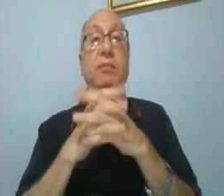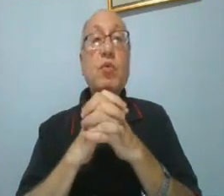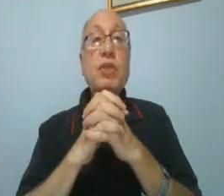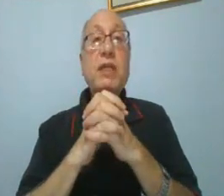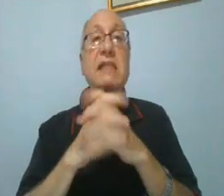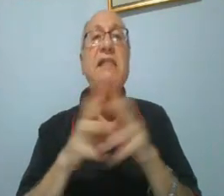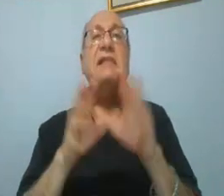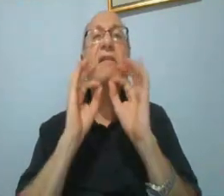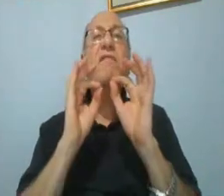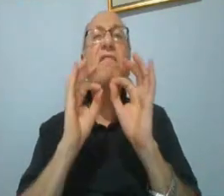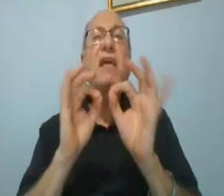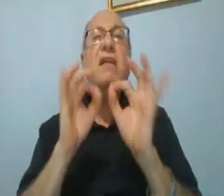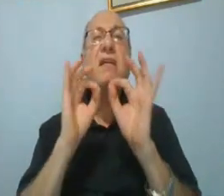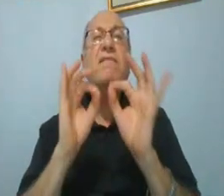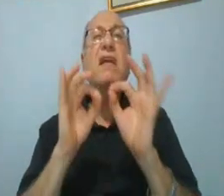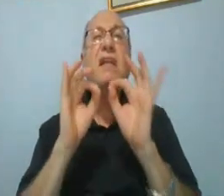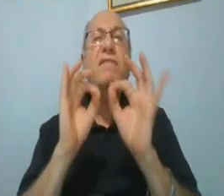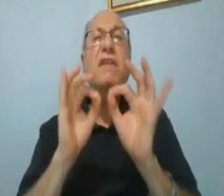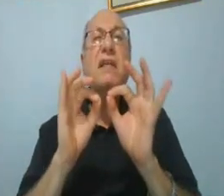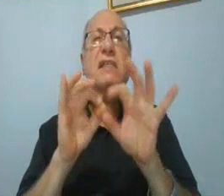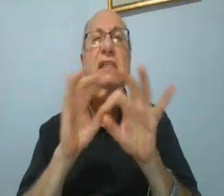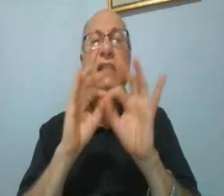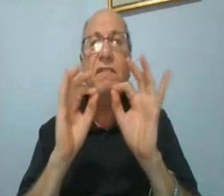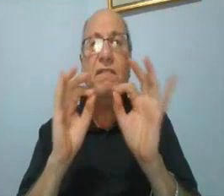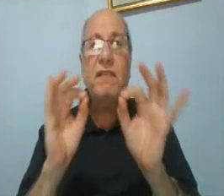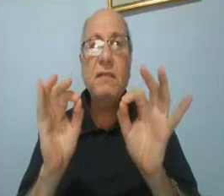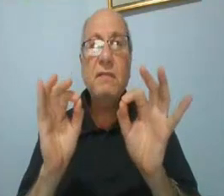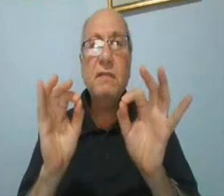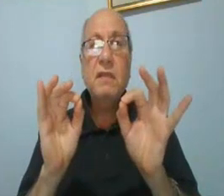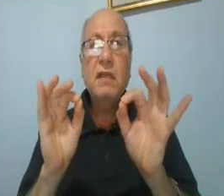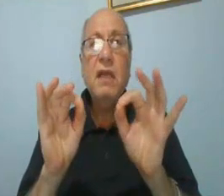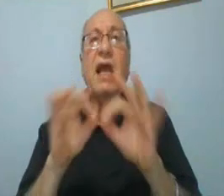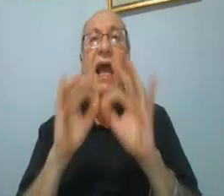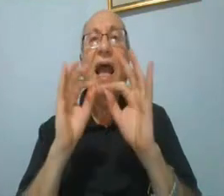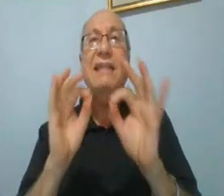The third precaution is very safe